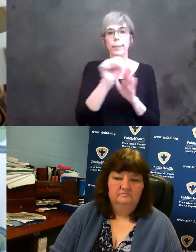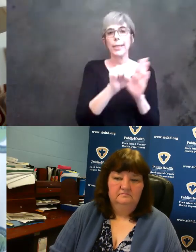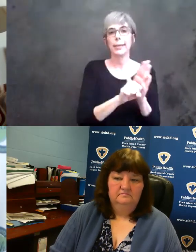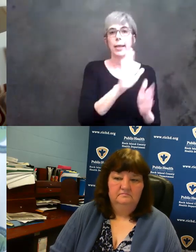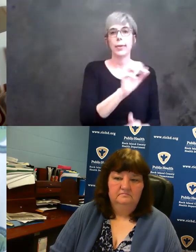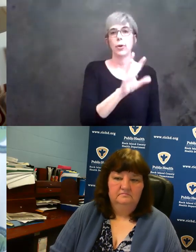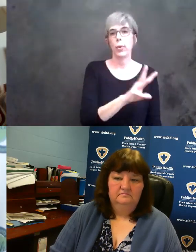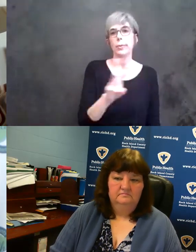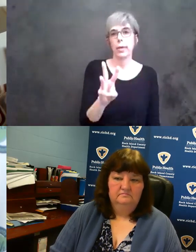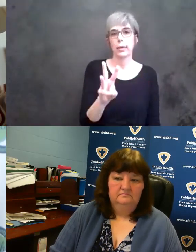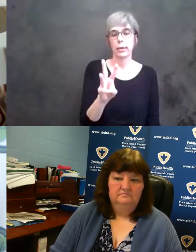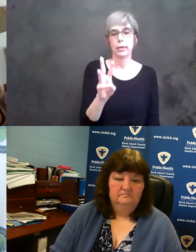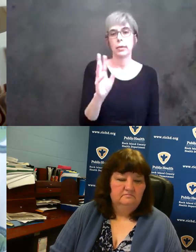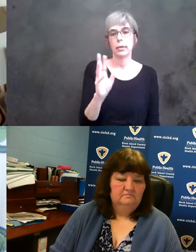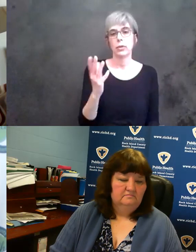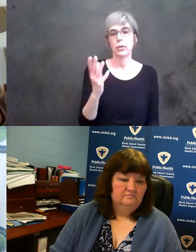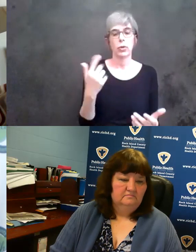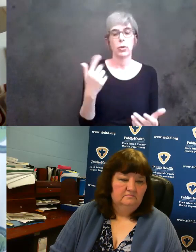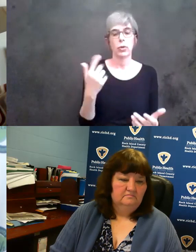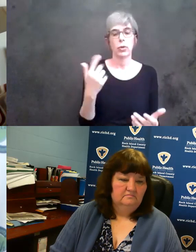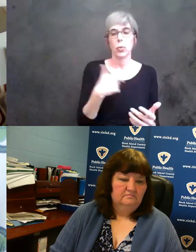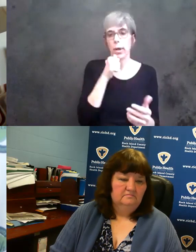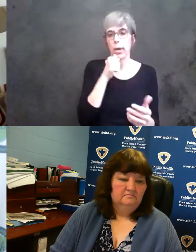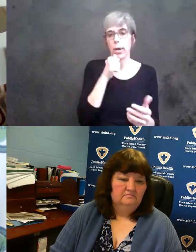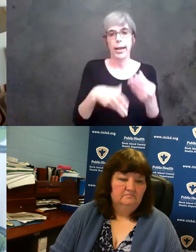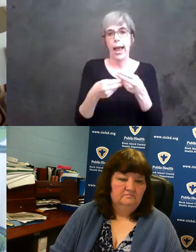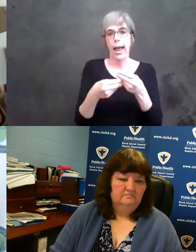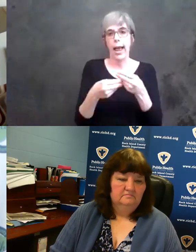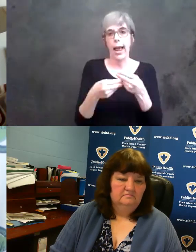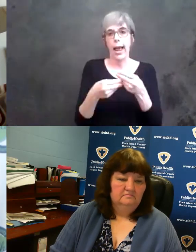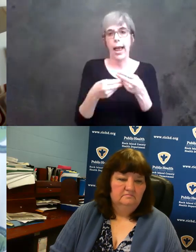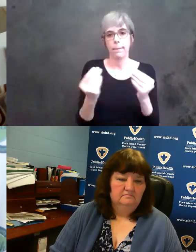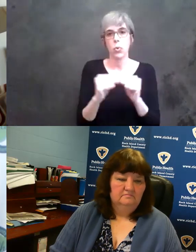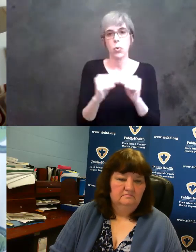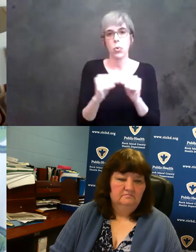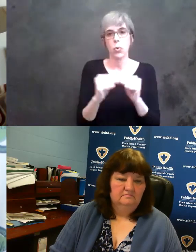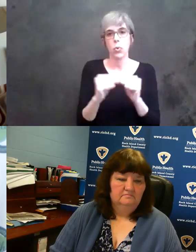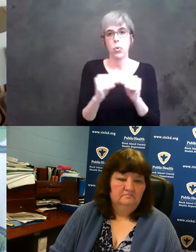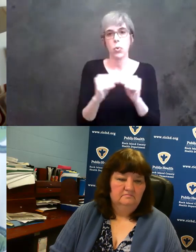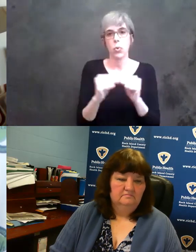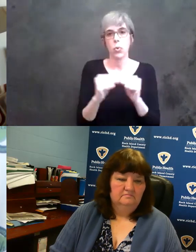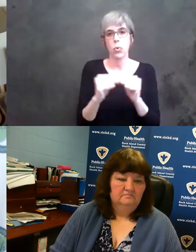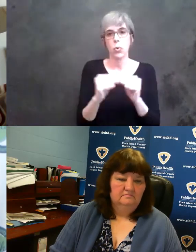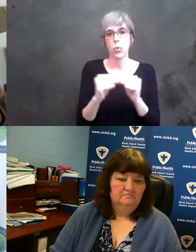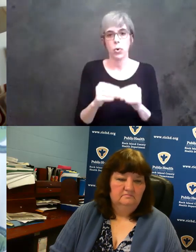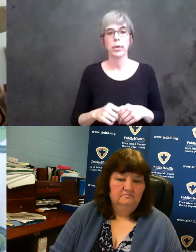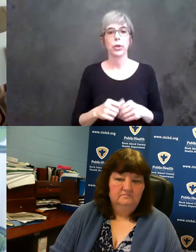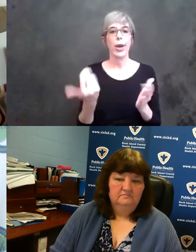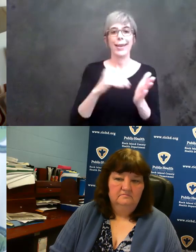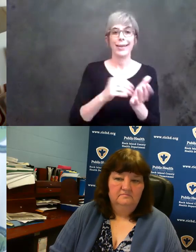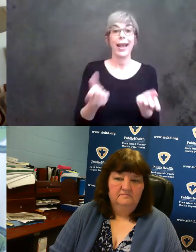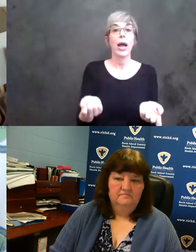this. And just to confirm how many deaths in Scott County, and that